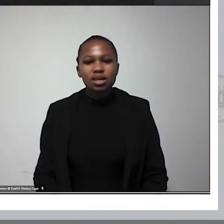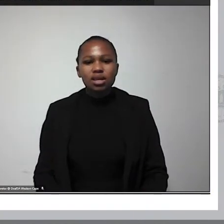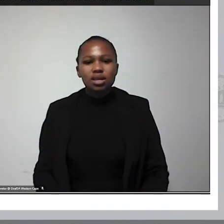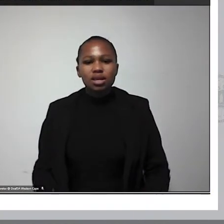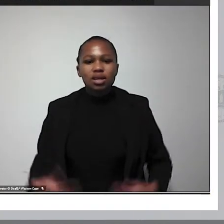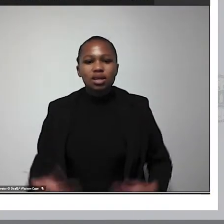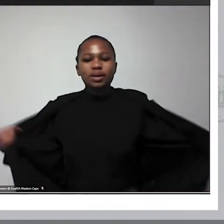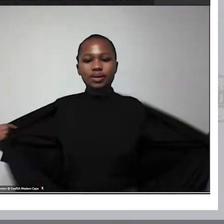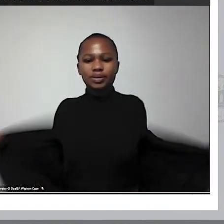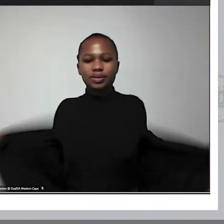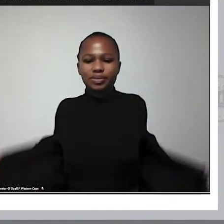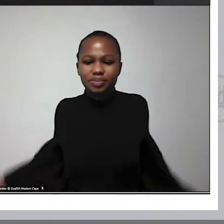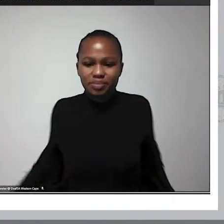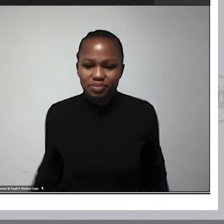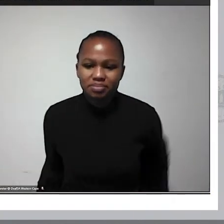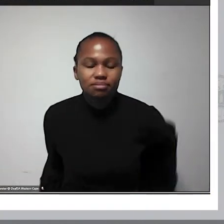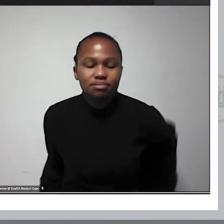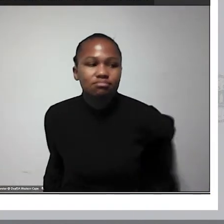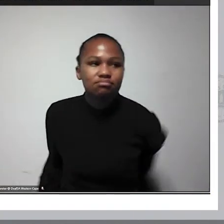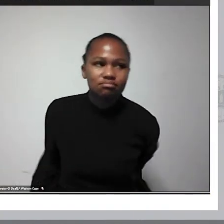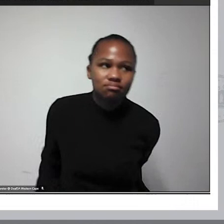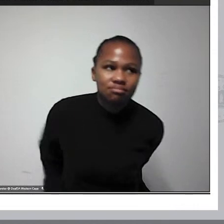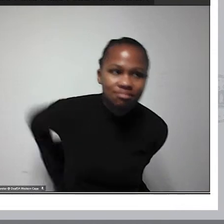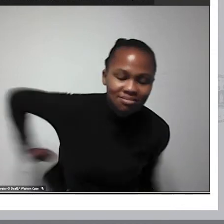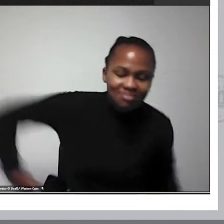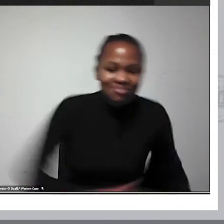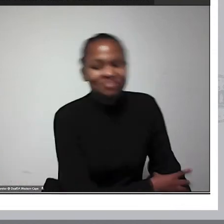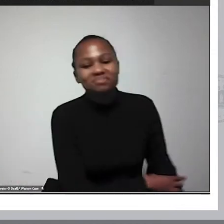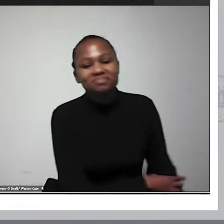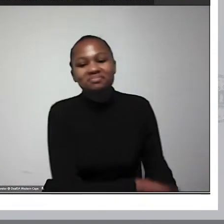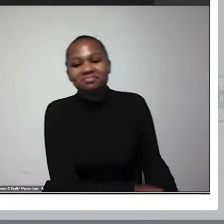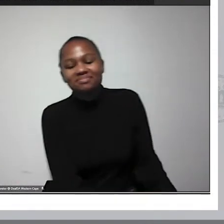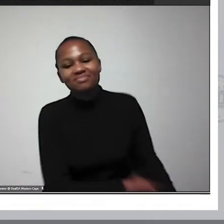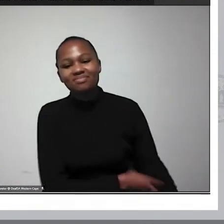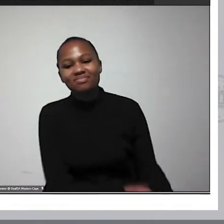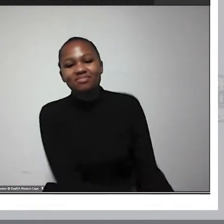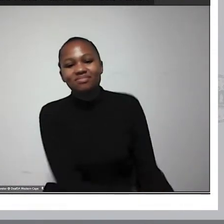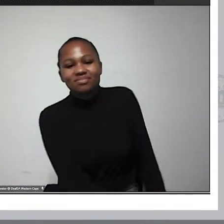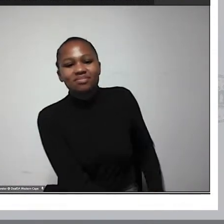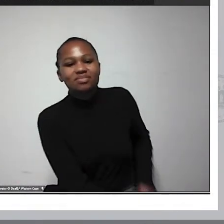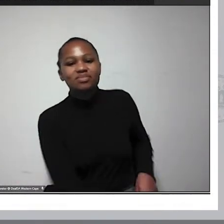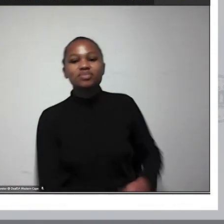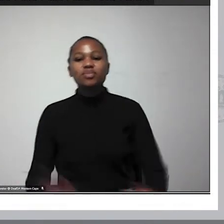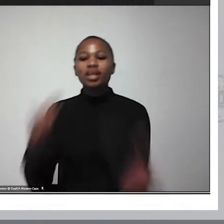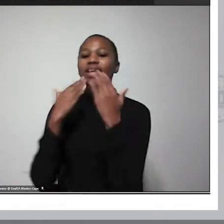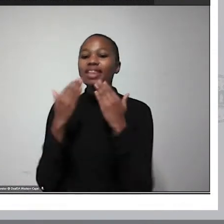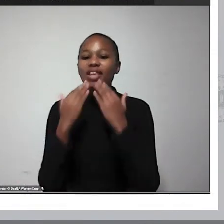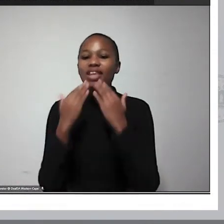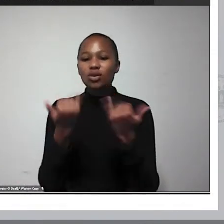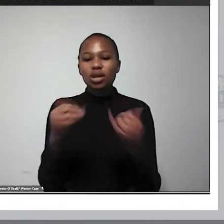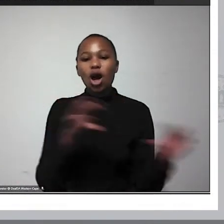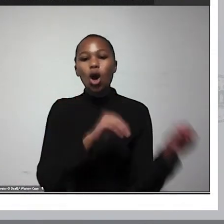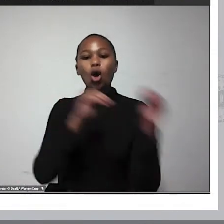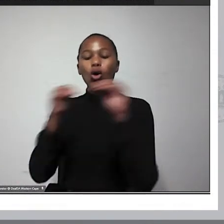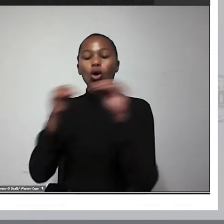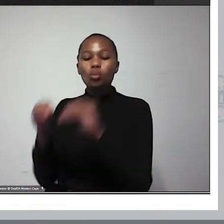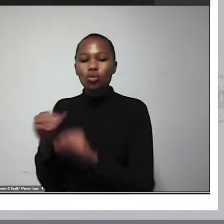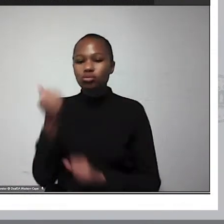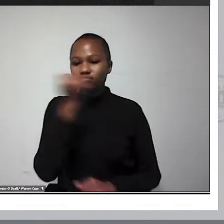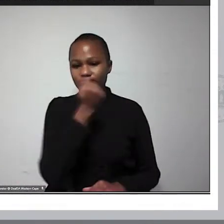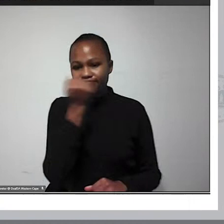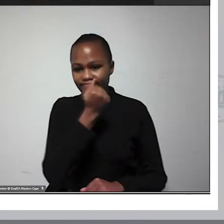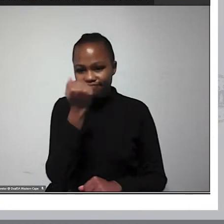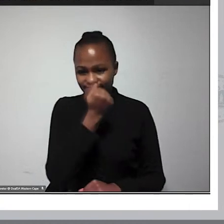Thank you very much, everyone. So I'll now move to apologies. I have noted apologies from Minister Wenger, who is travelling at the